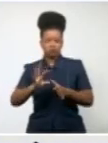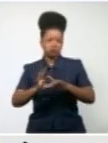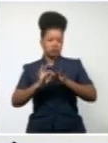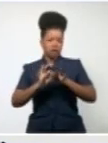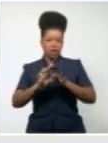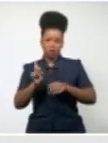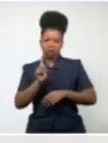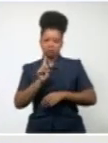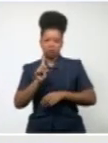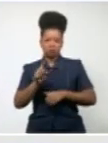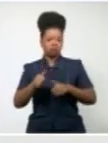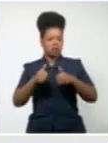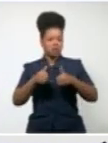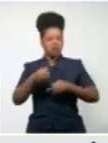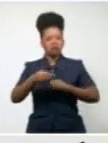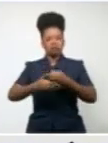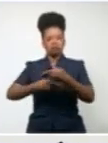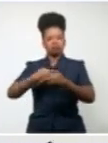164, that is